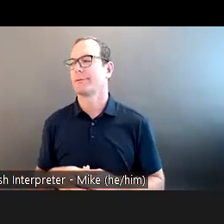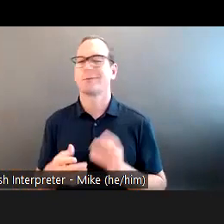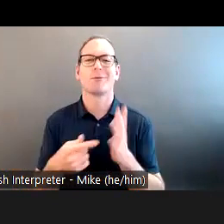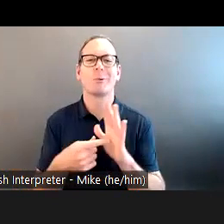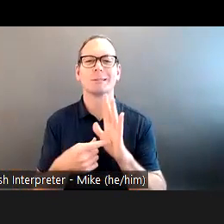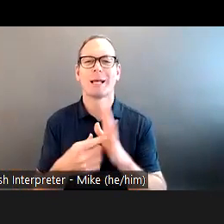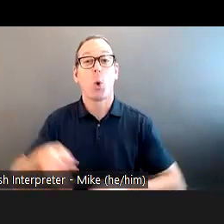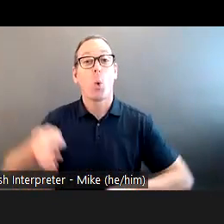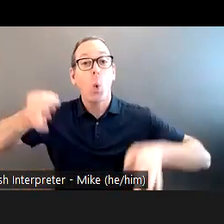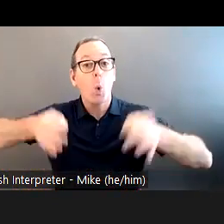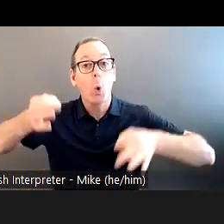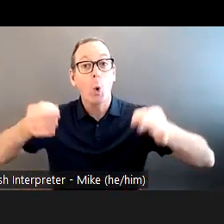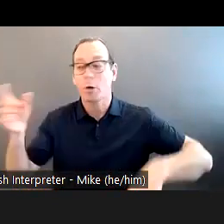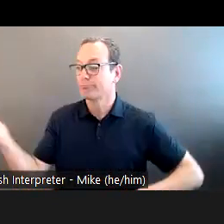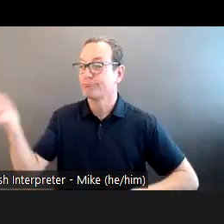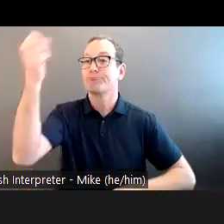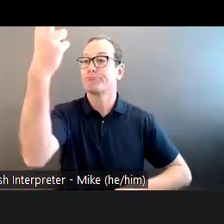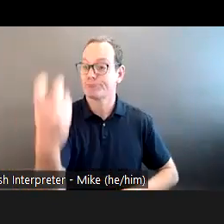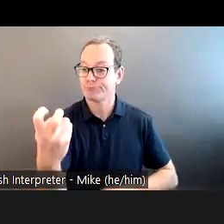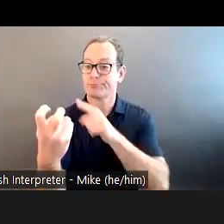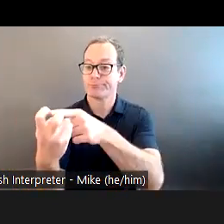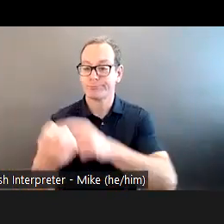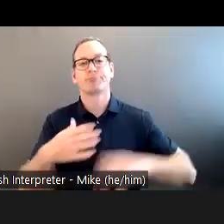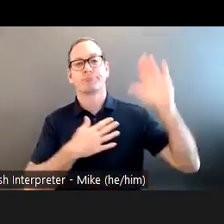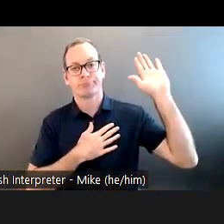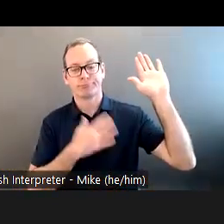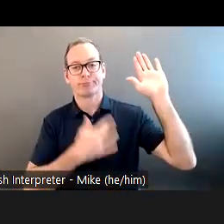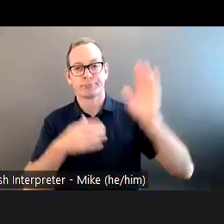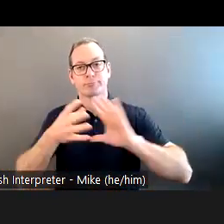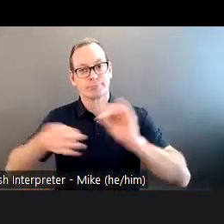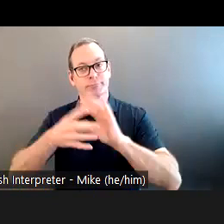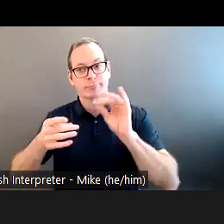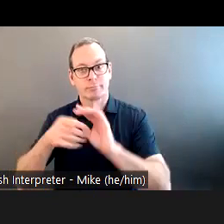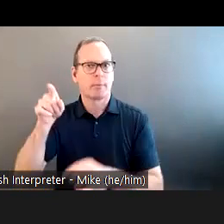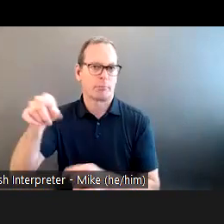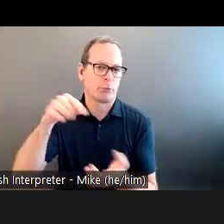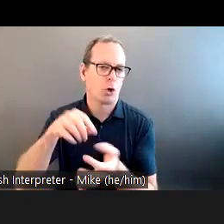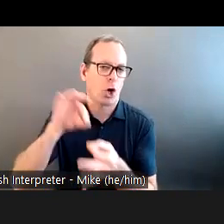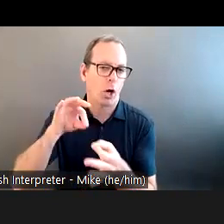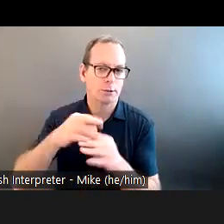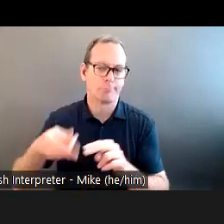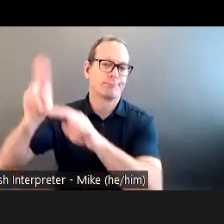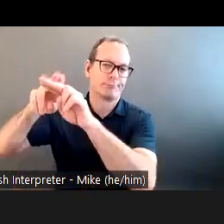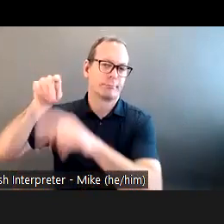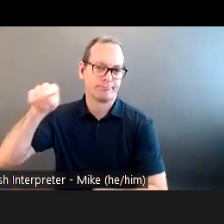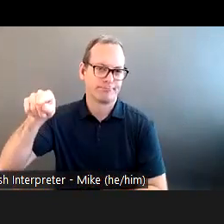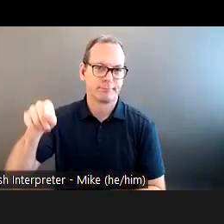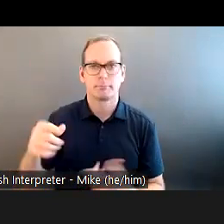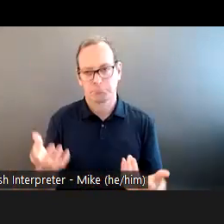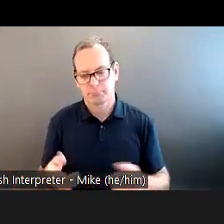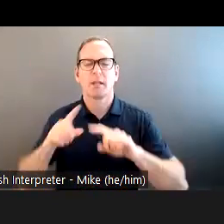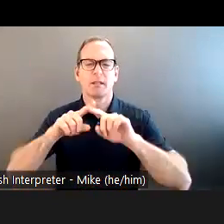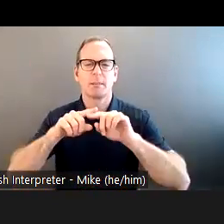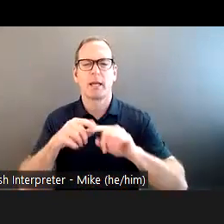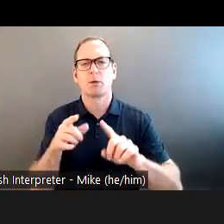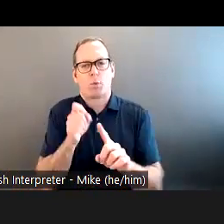court cases, their rates are going to be substantially higher. The price will also vary based on what